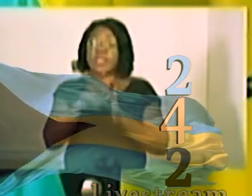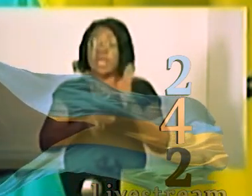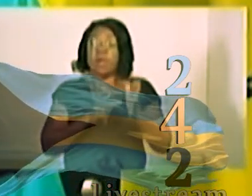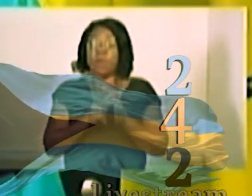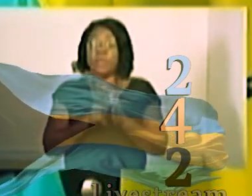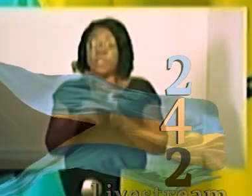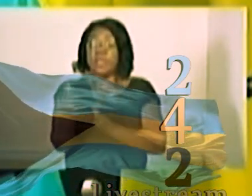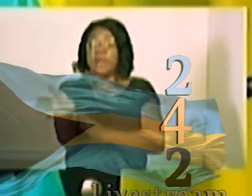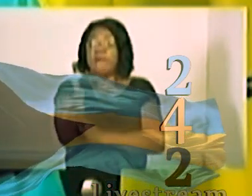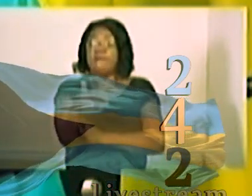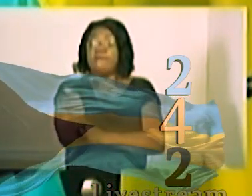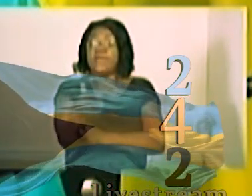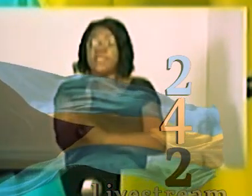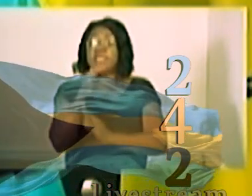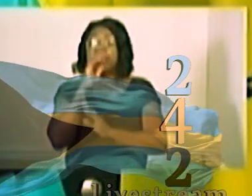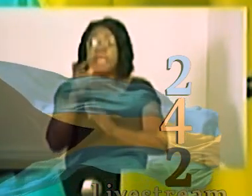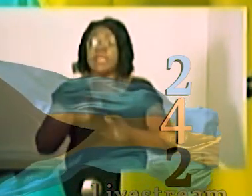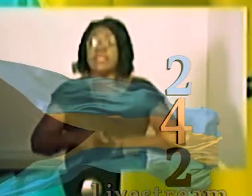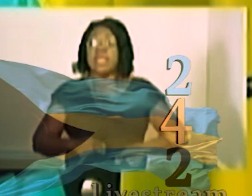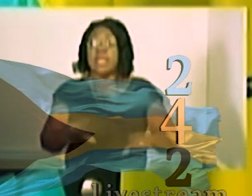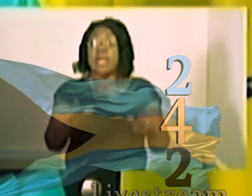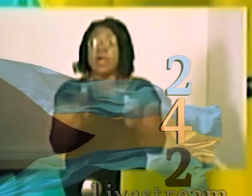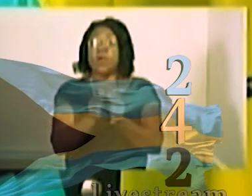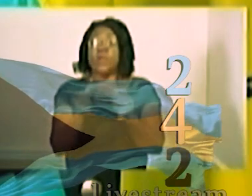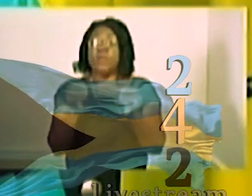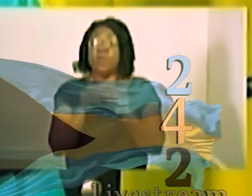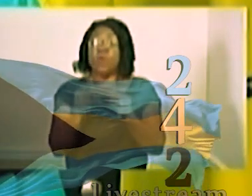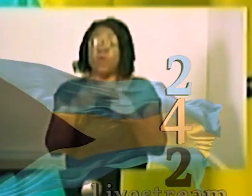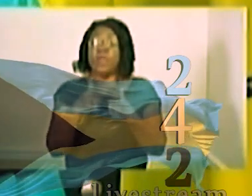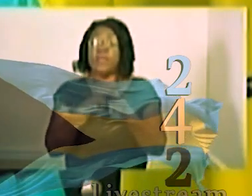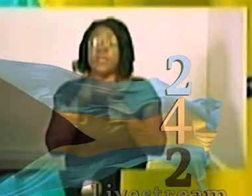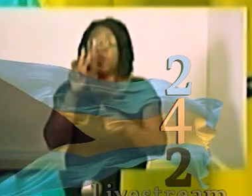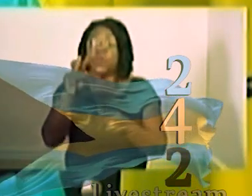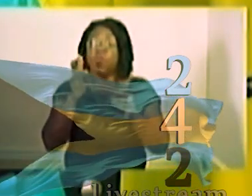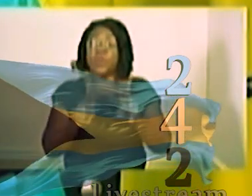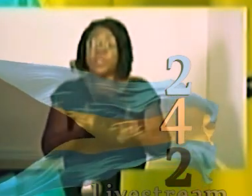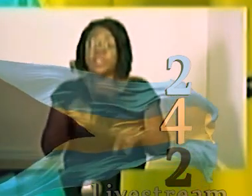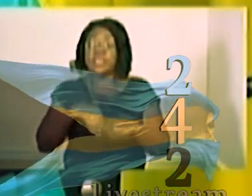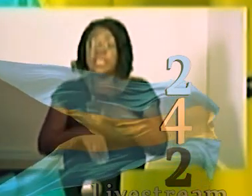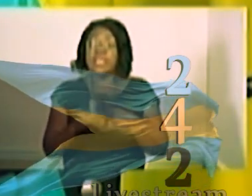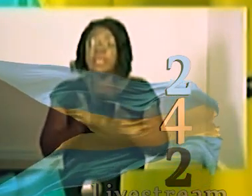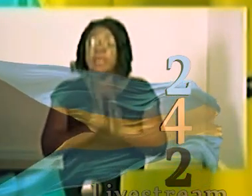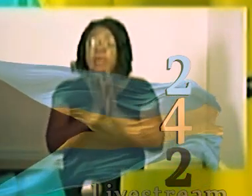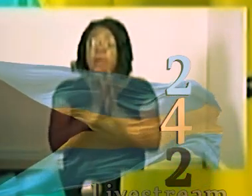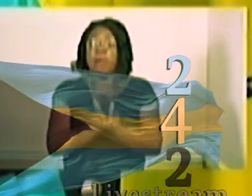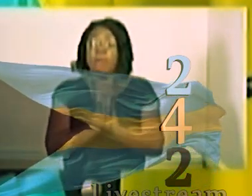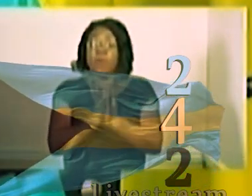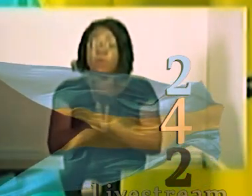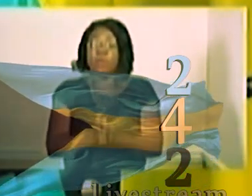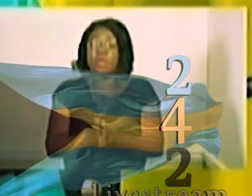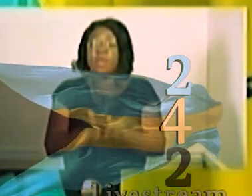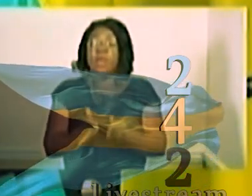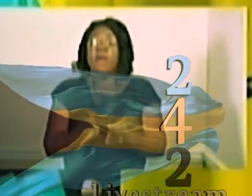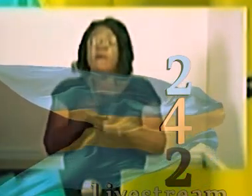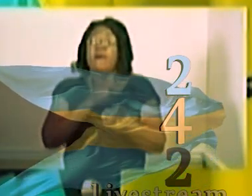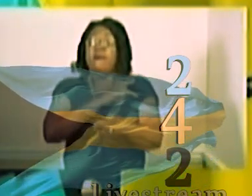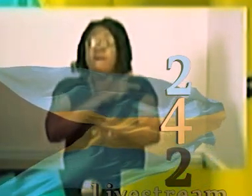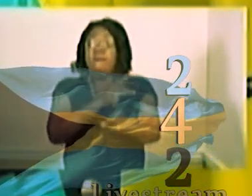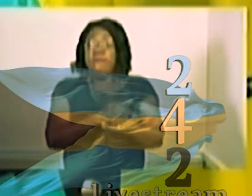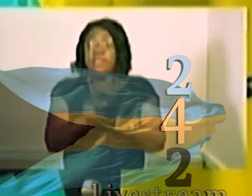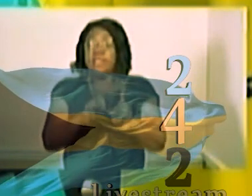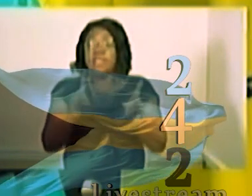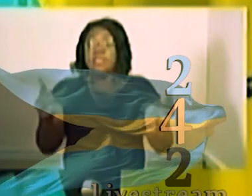Fishing is allowed with more than two people in a vessel. Physical distancing and proper